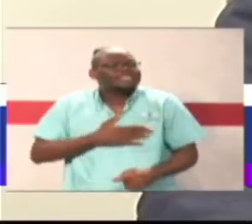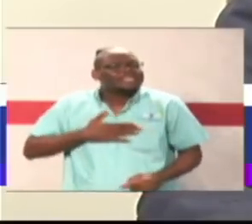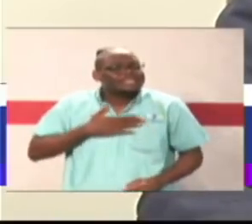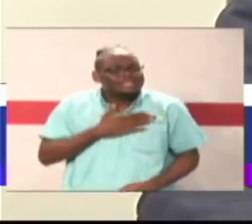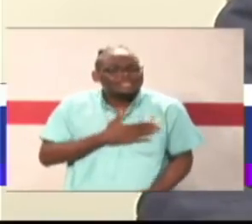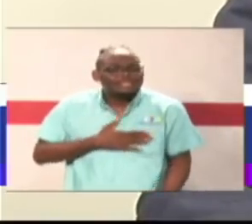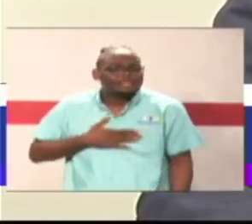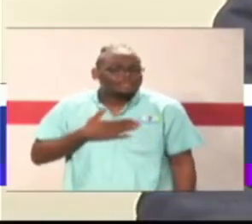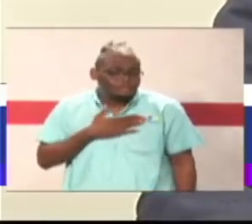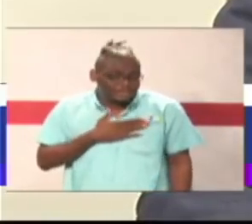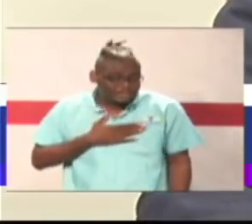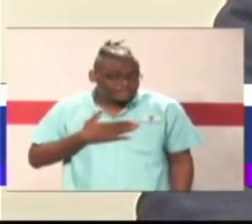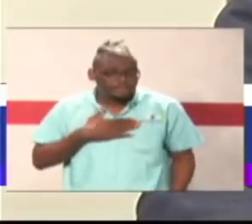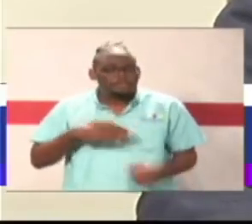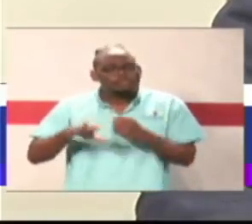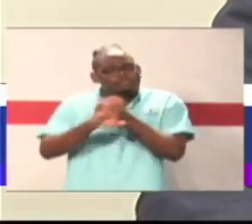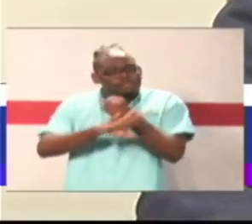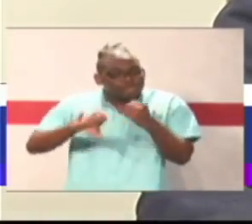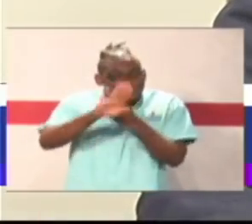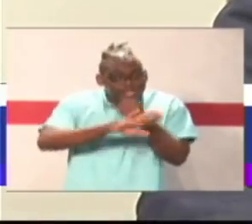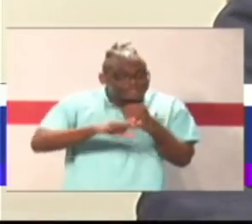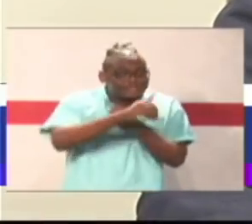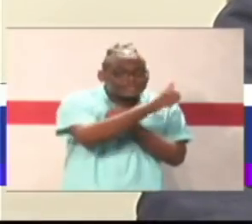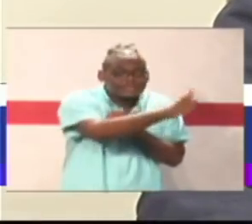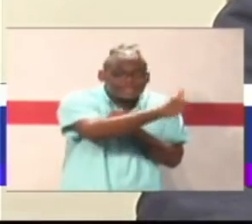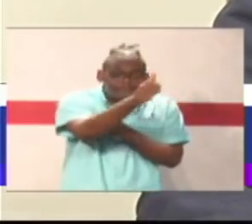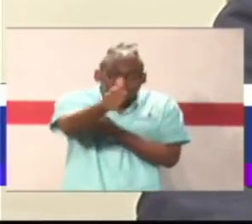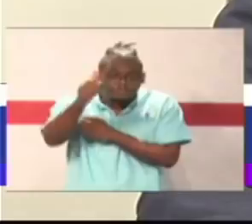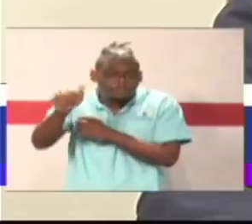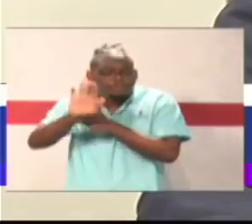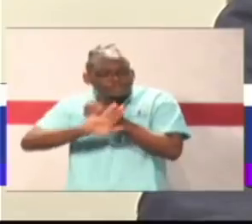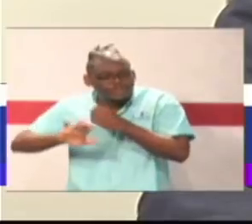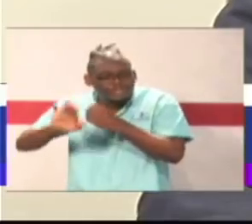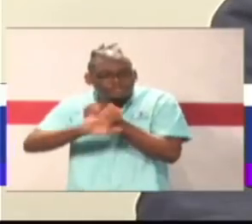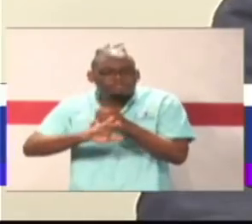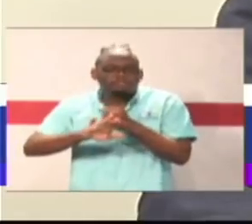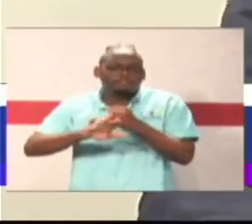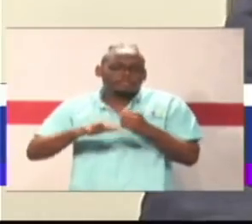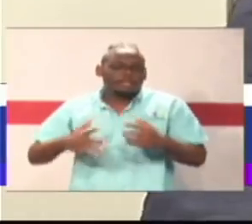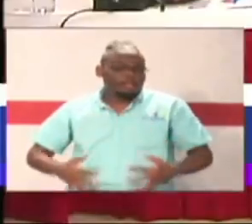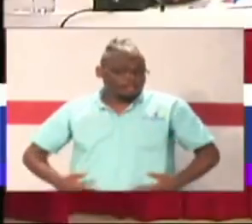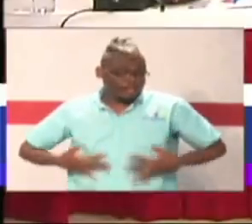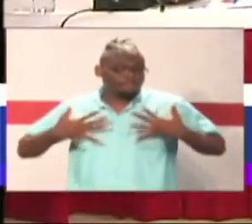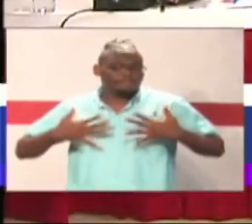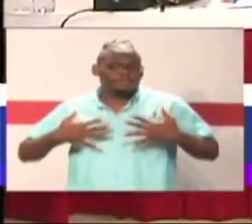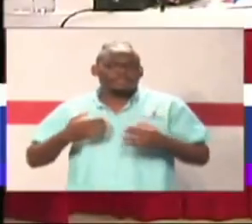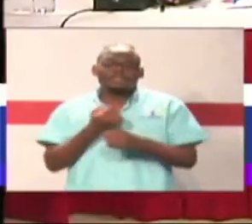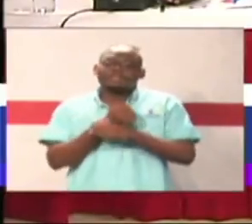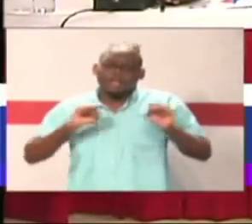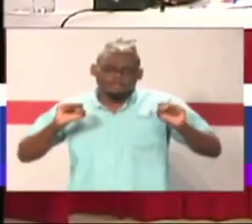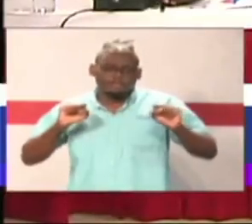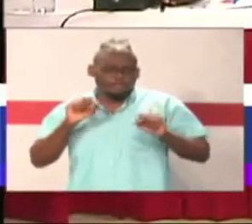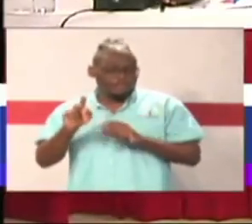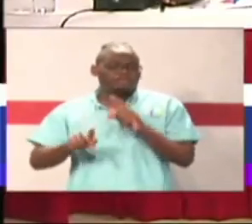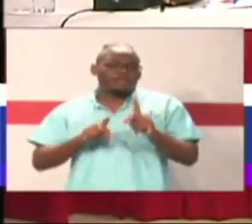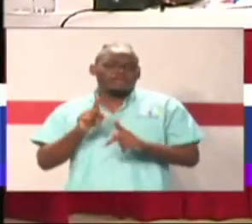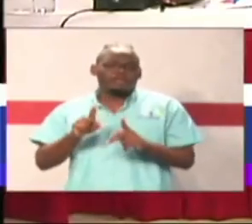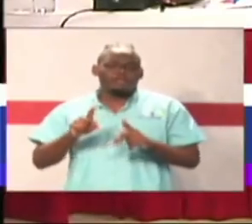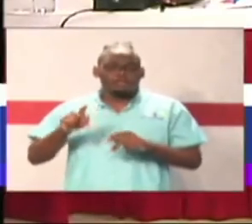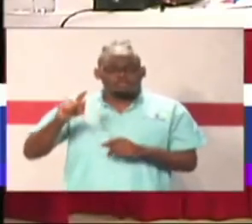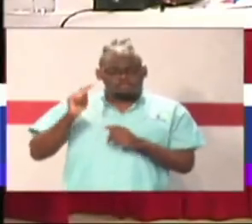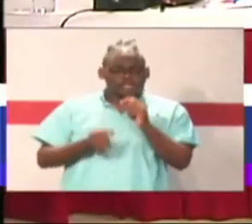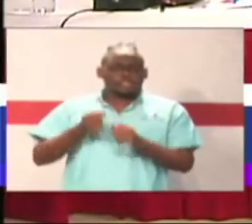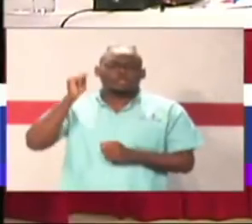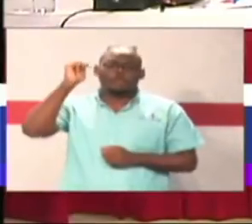livelihoods, and to save the healthcare system of Trinidad and Tobago. Thank you very much, Al. Thank you